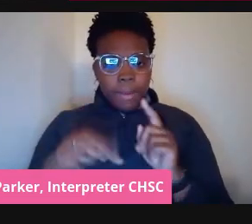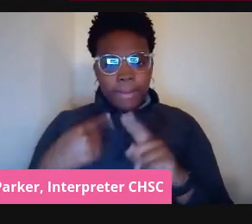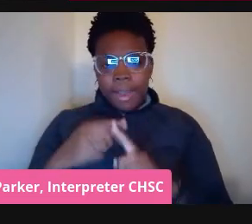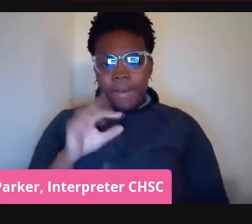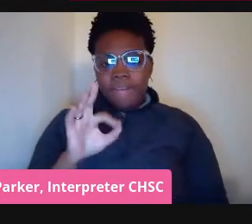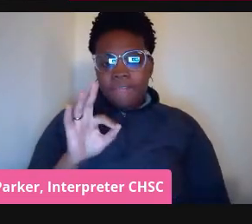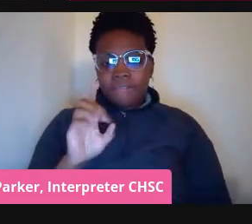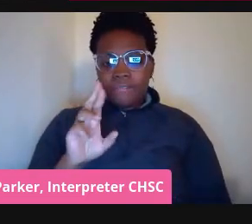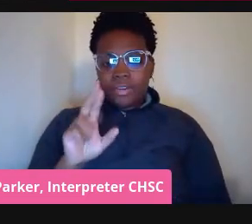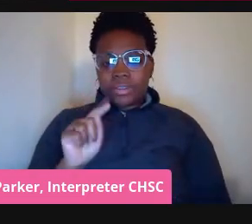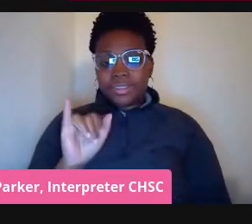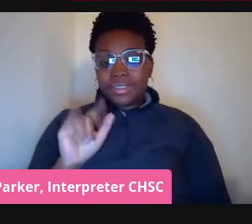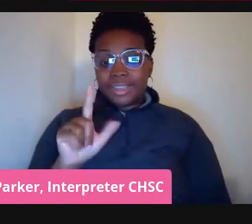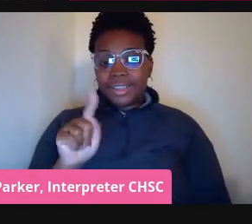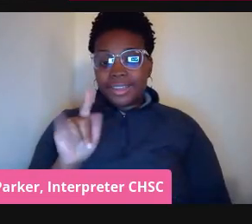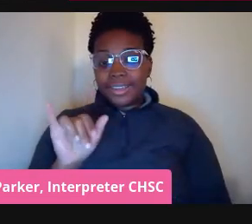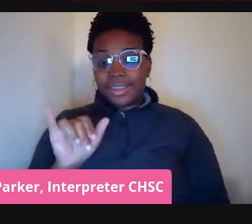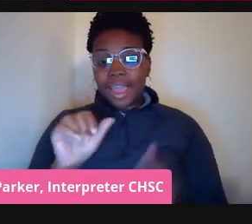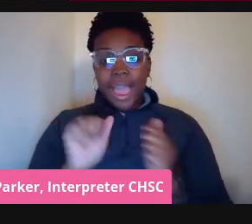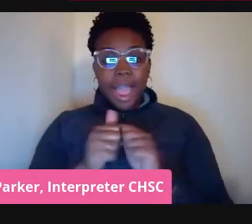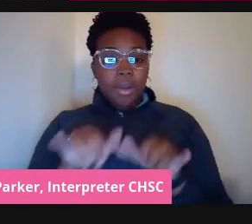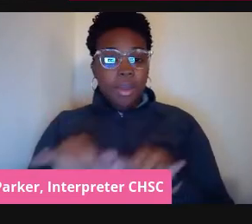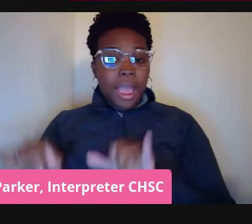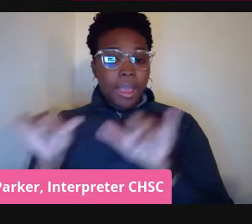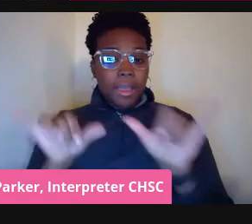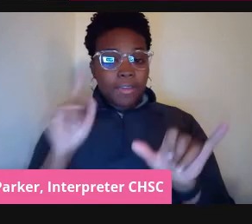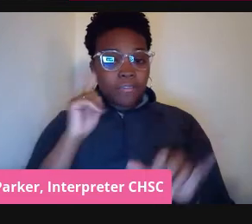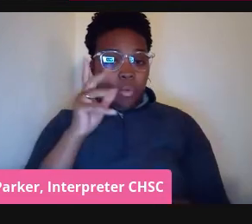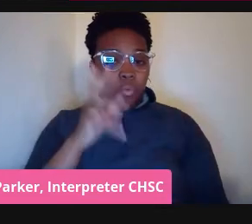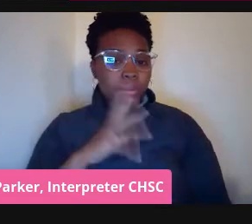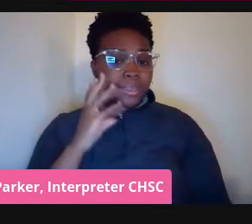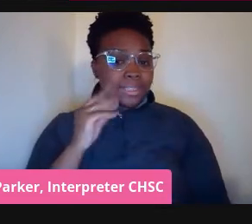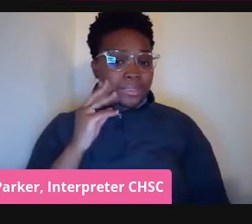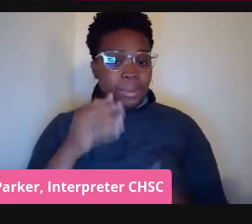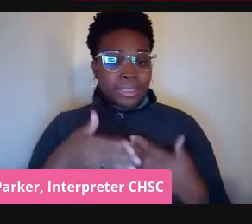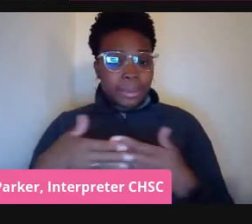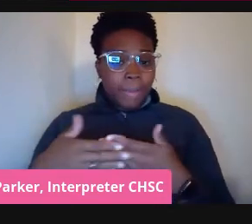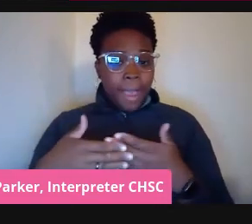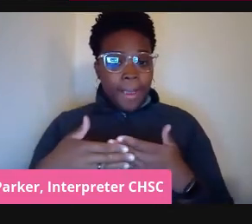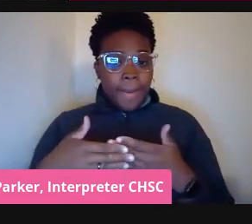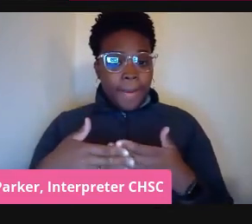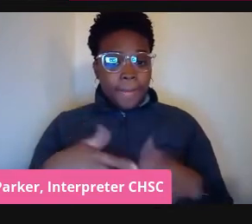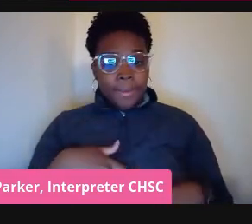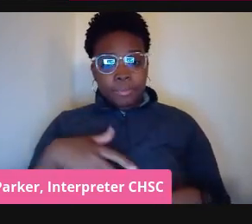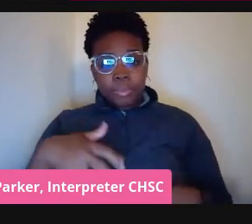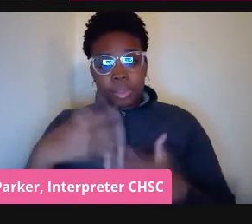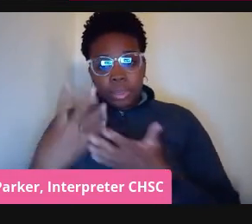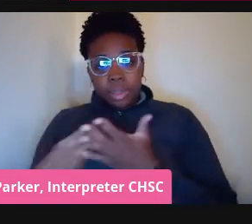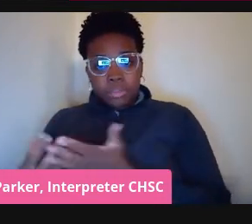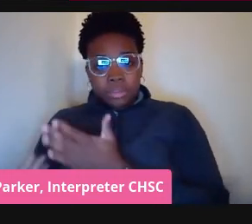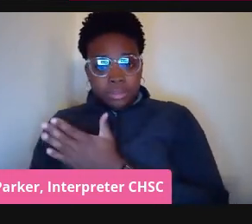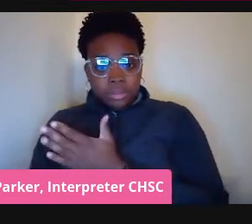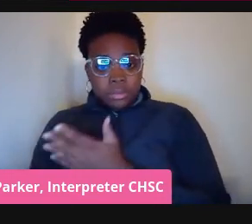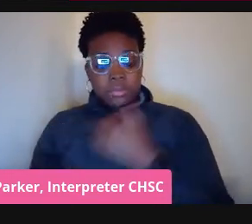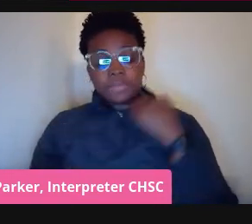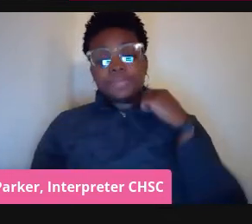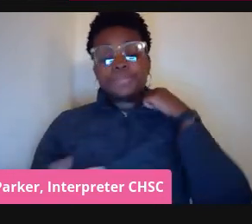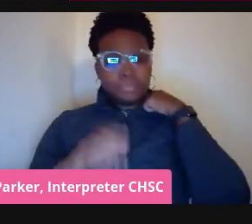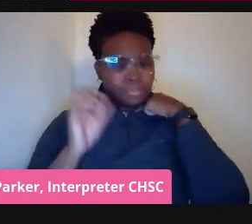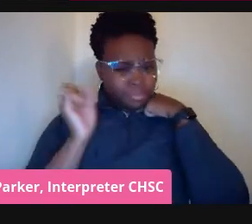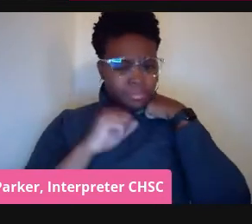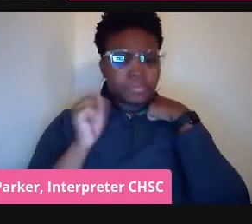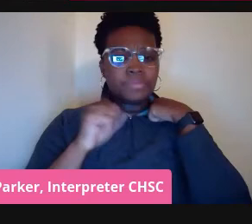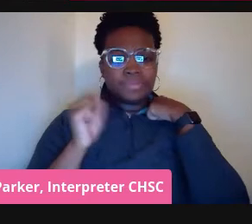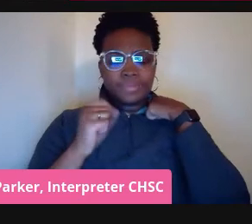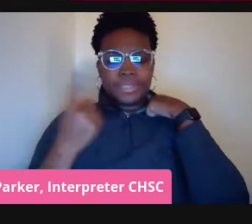how common that is for women to experience miscarriages as well? Absolutely. Absolutely. You know, this is something that I